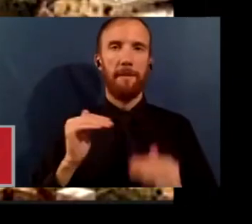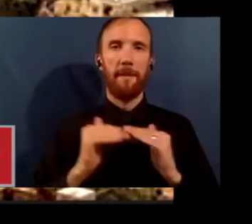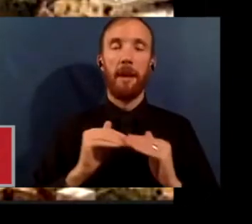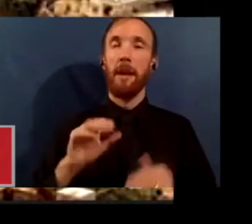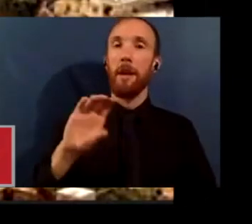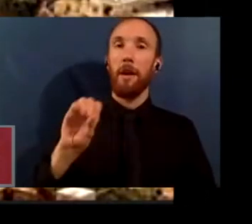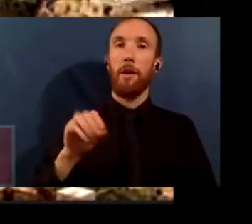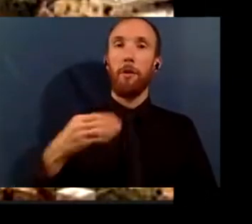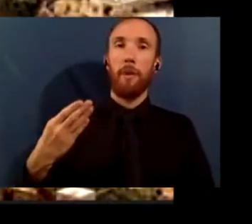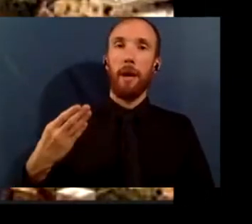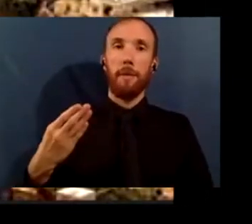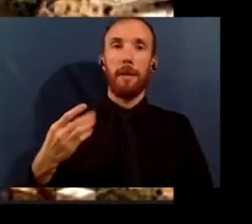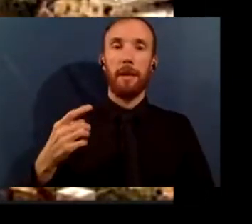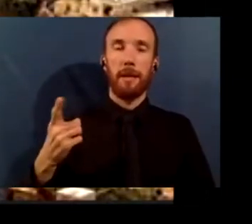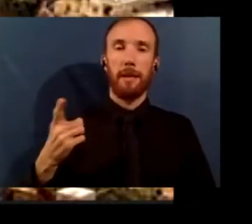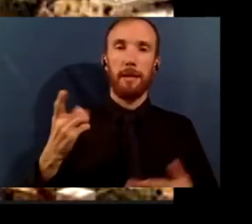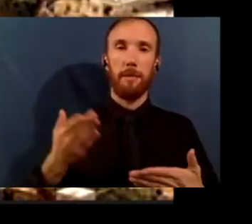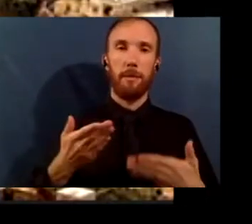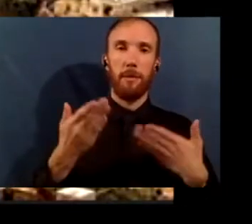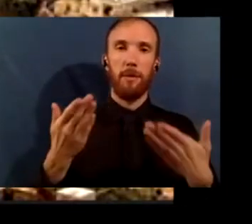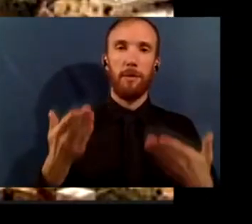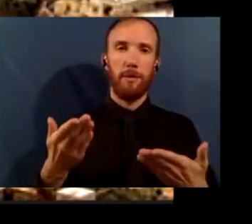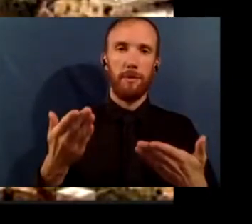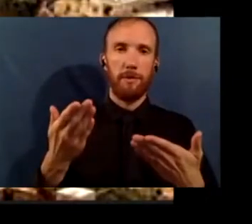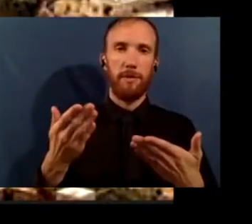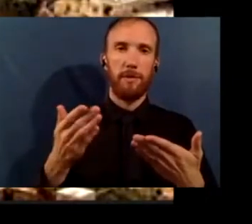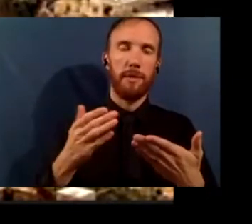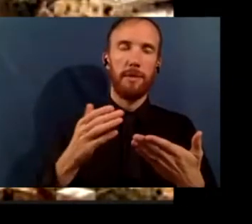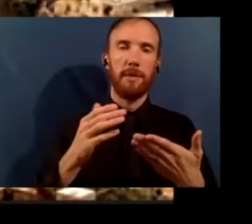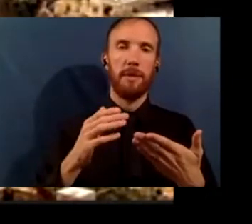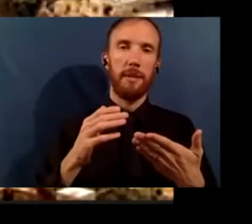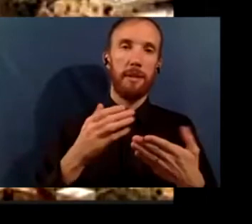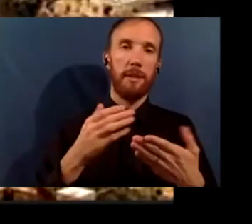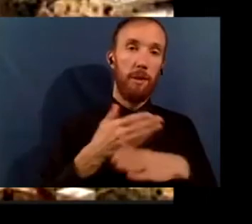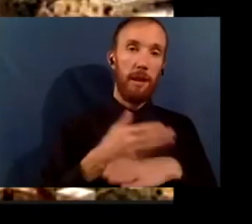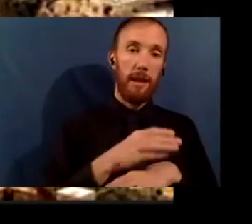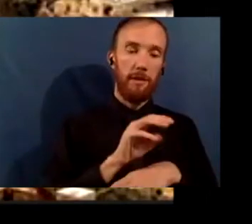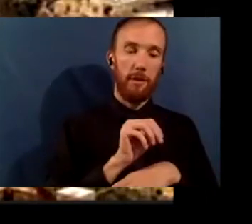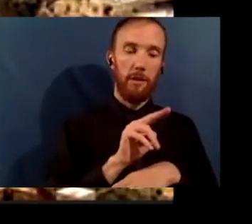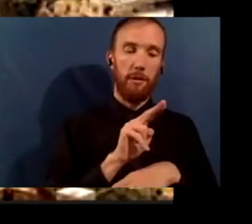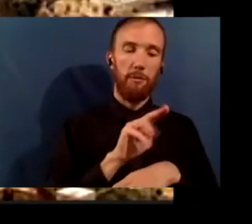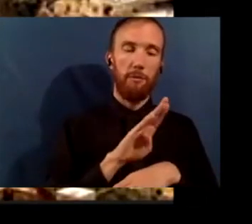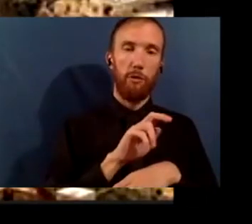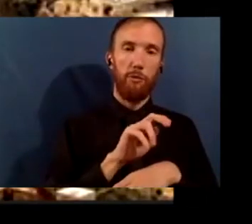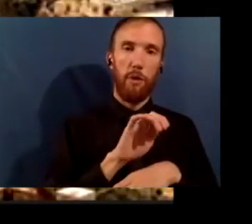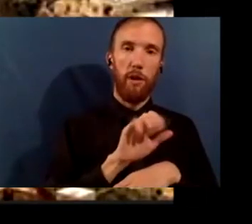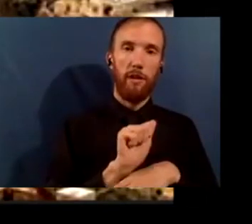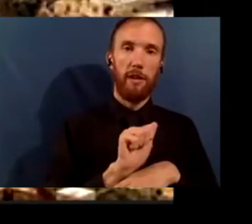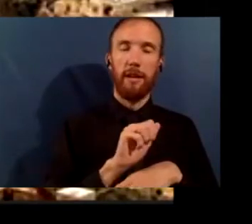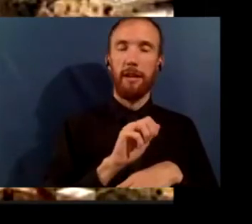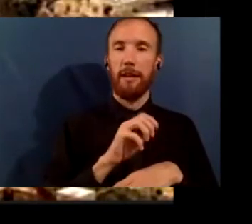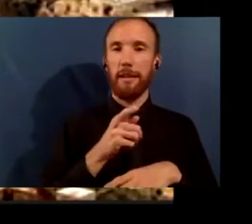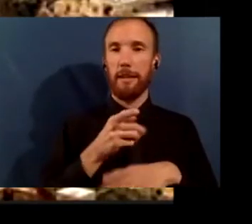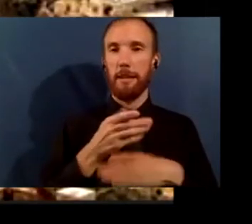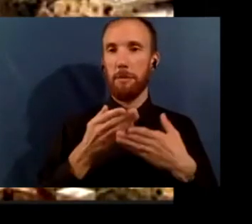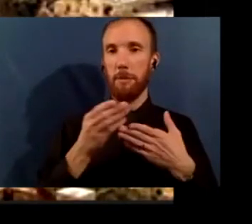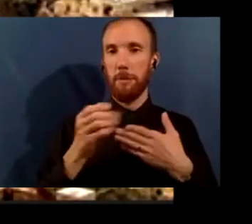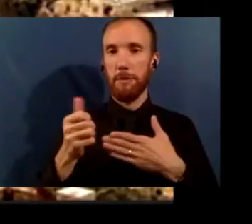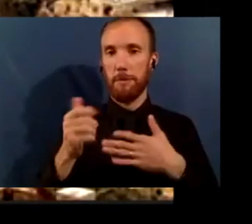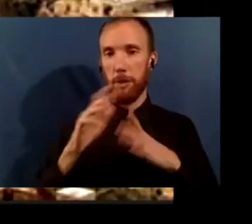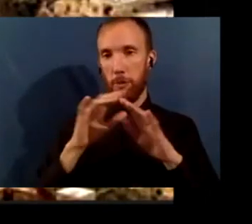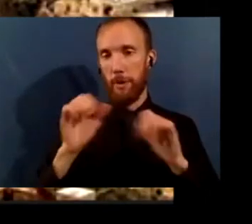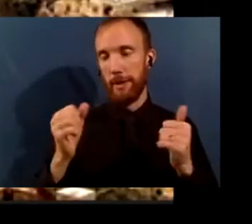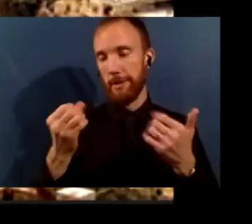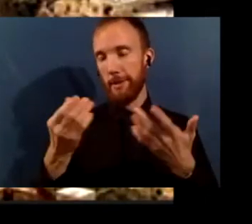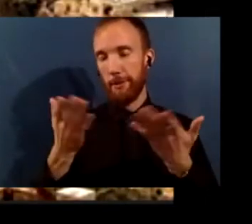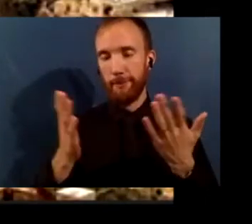proposed Omar Suleiman as the next president after Mubarak. So thank you for that. Okay, another question here